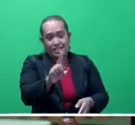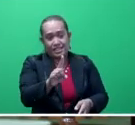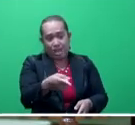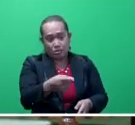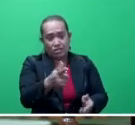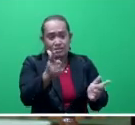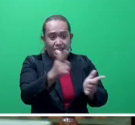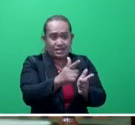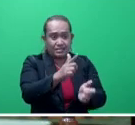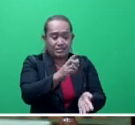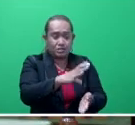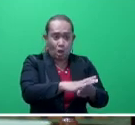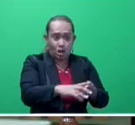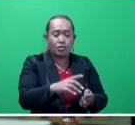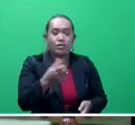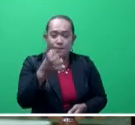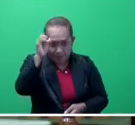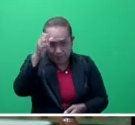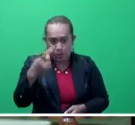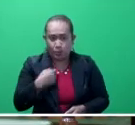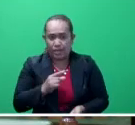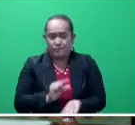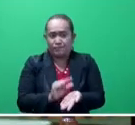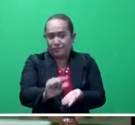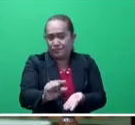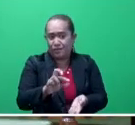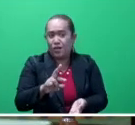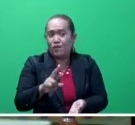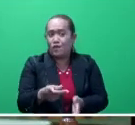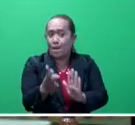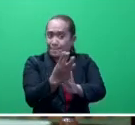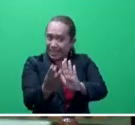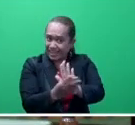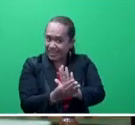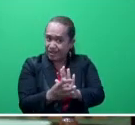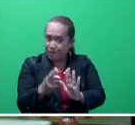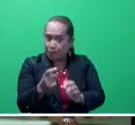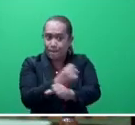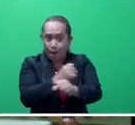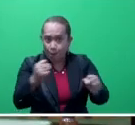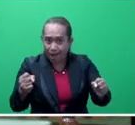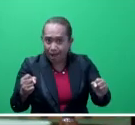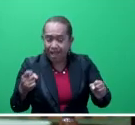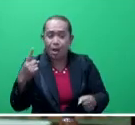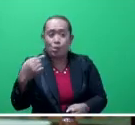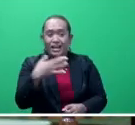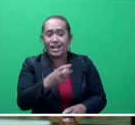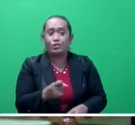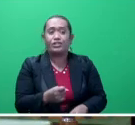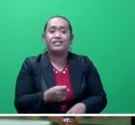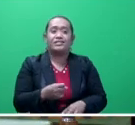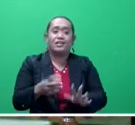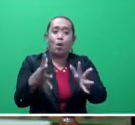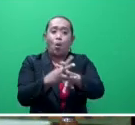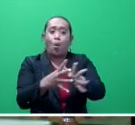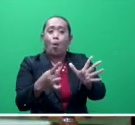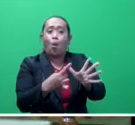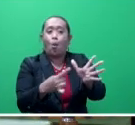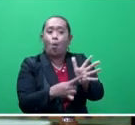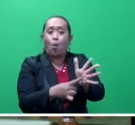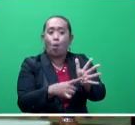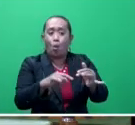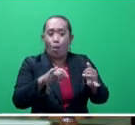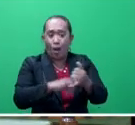subsidy of 16.34 cents per unit for the 100 kilowatts of power users. Effective from 1 August